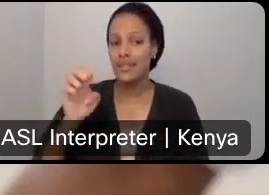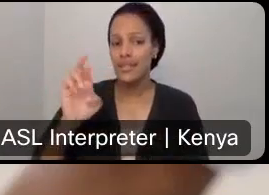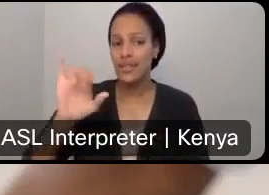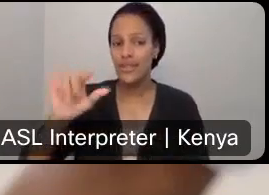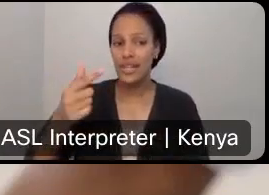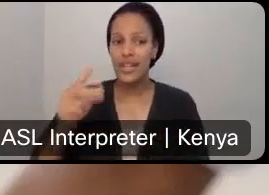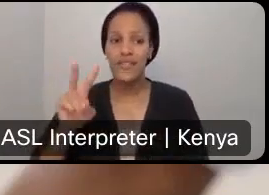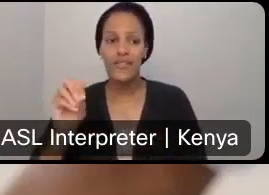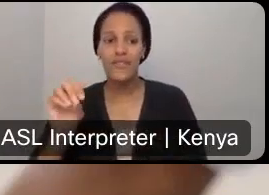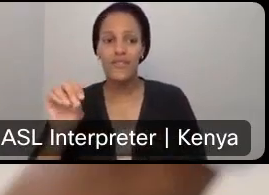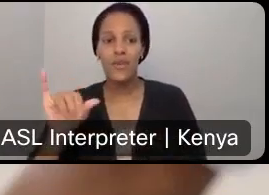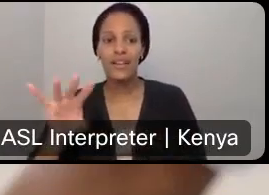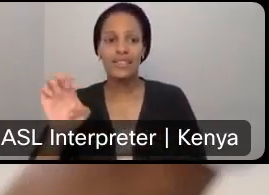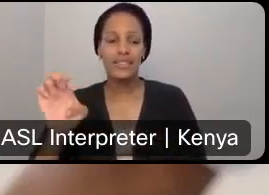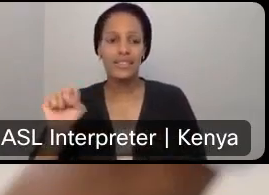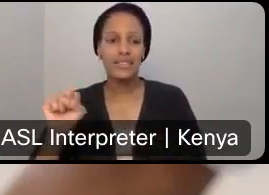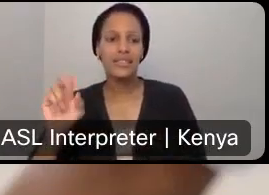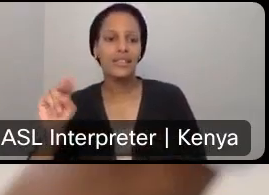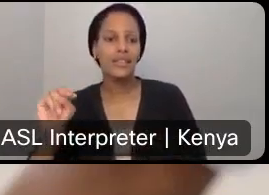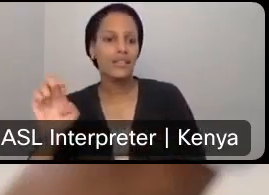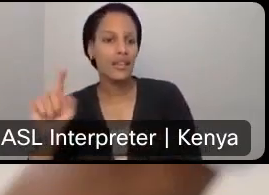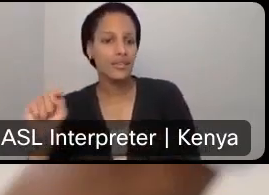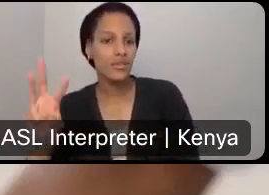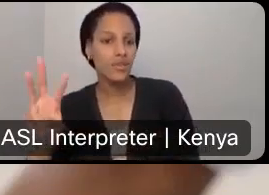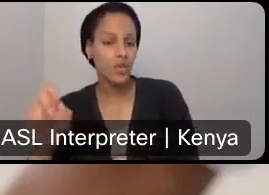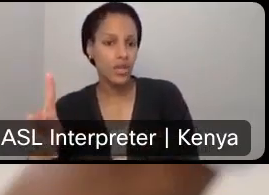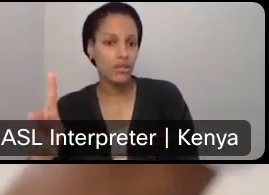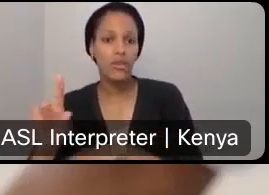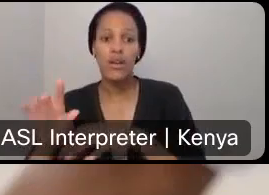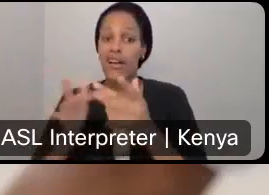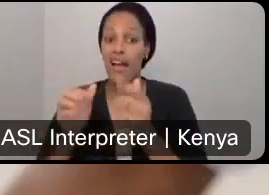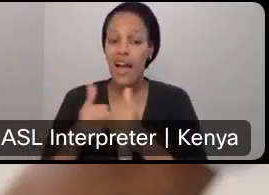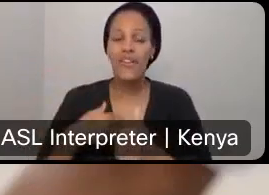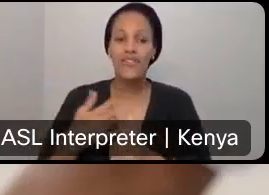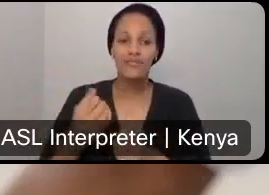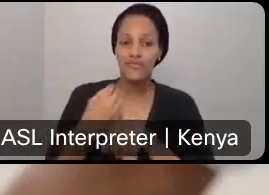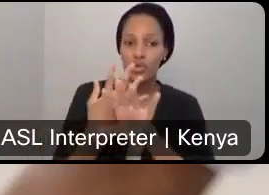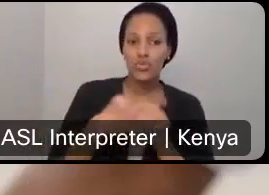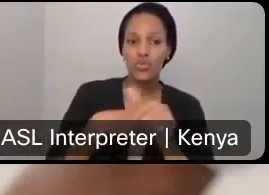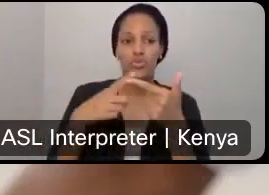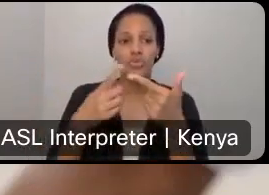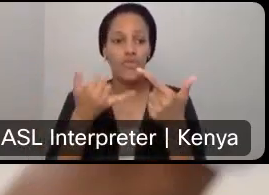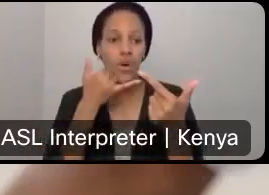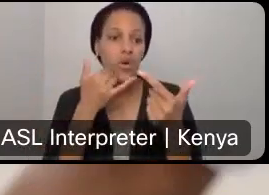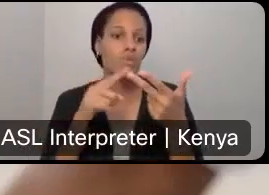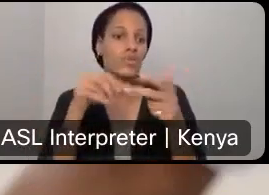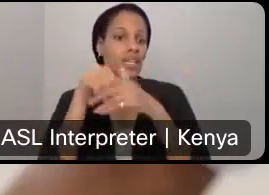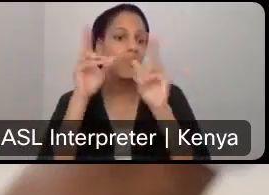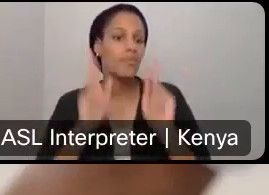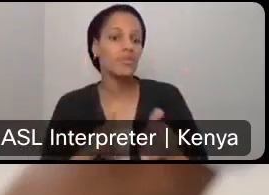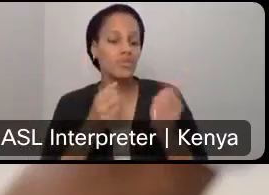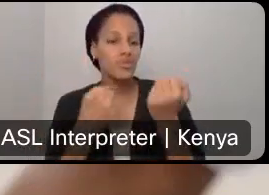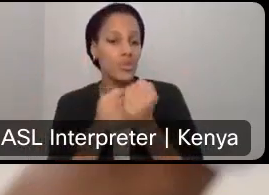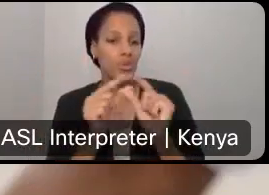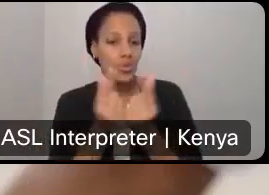and can provide connection to virtual, phone, and in-person support groups for persons who have alternative